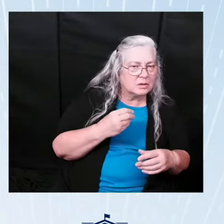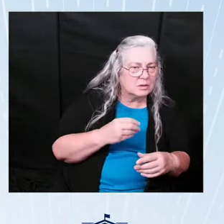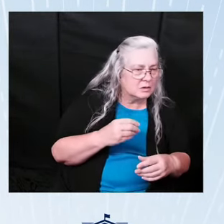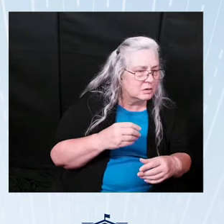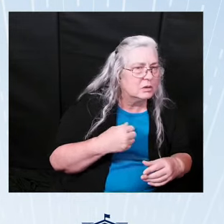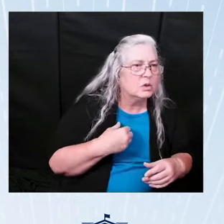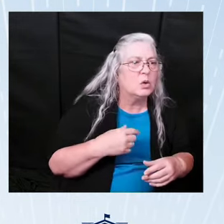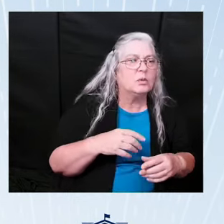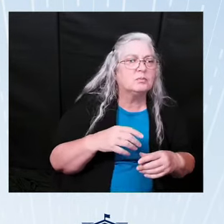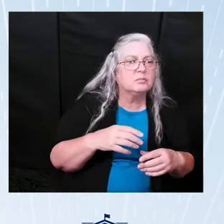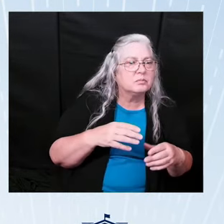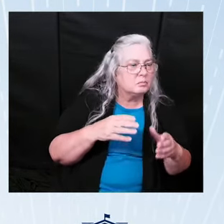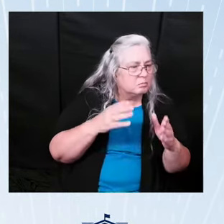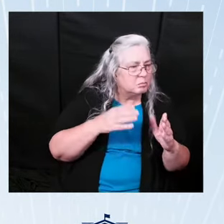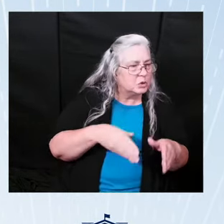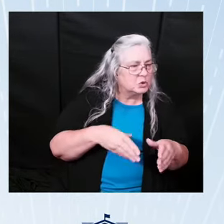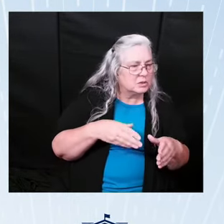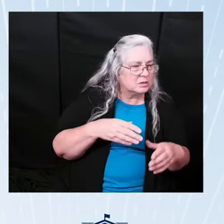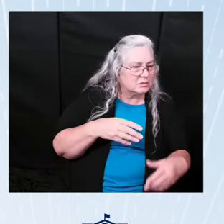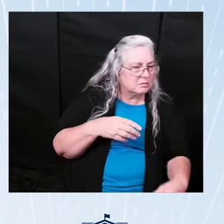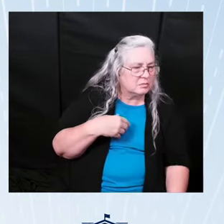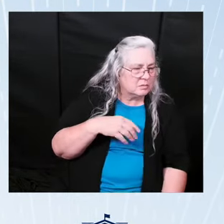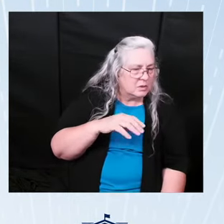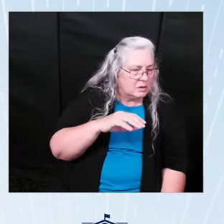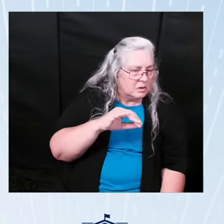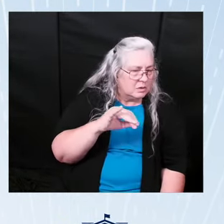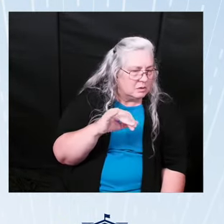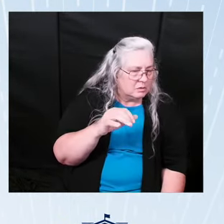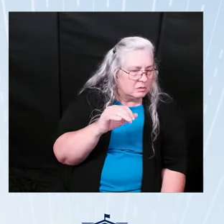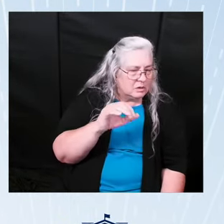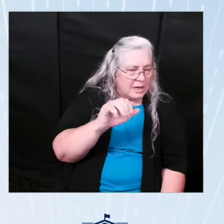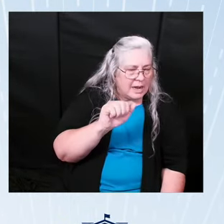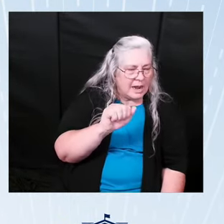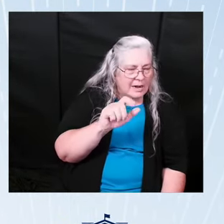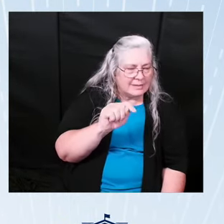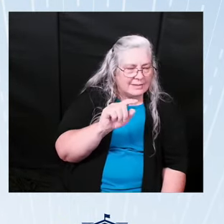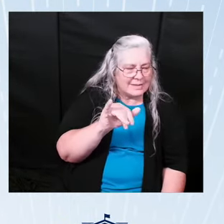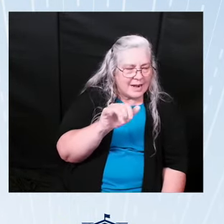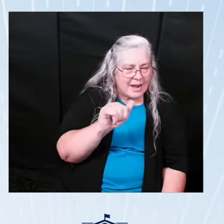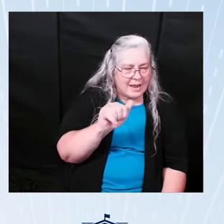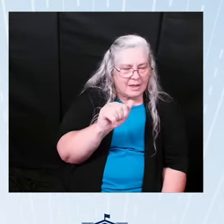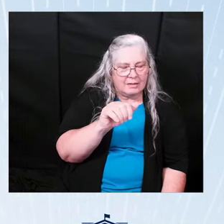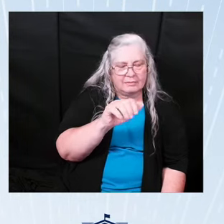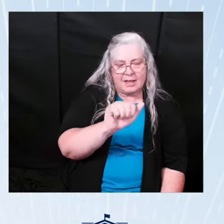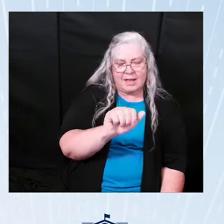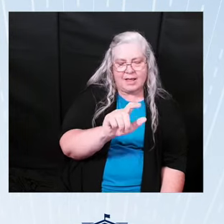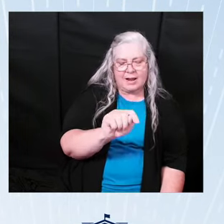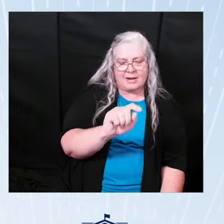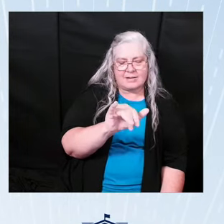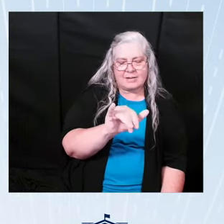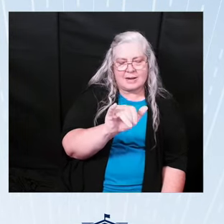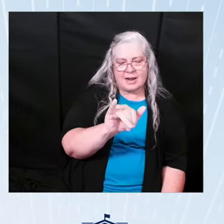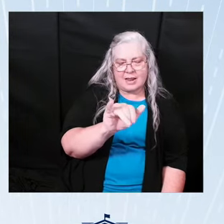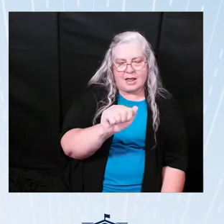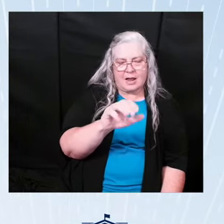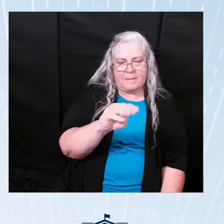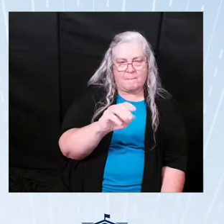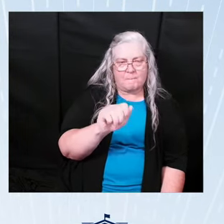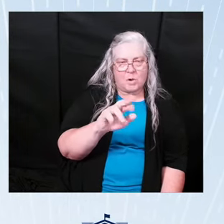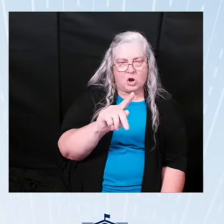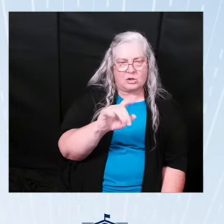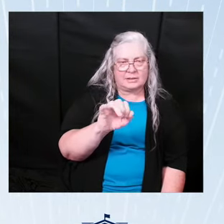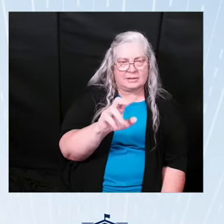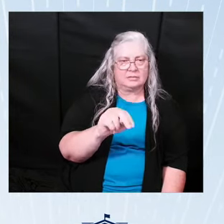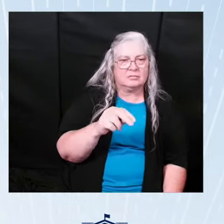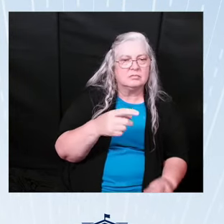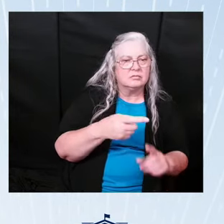the development of the National Climate Resilience Framework and today's summit when he was in California. We heard reference to that earlier. At that